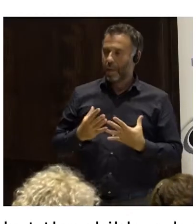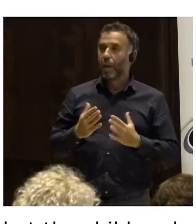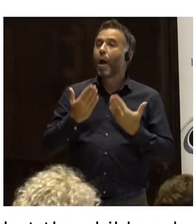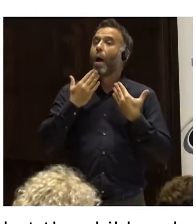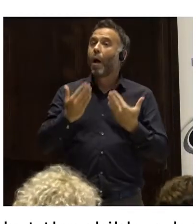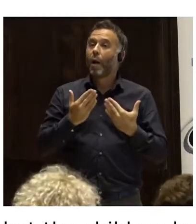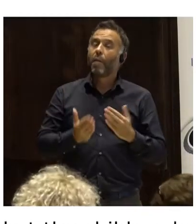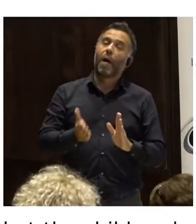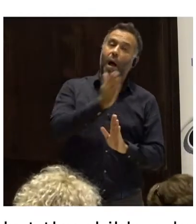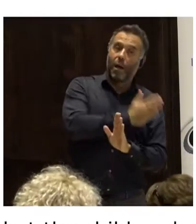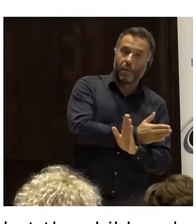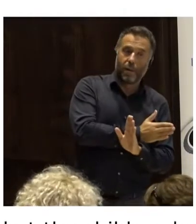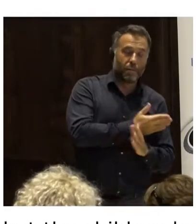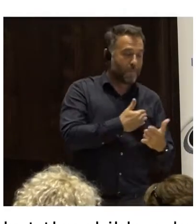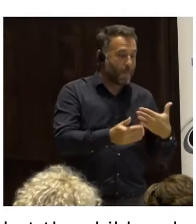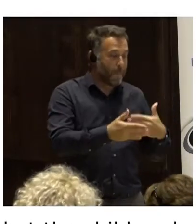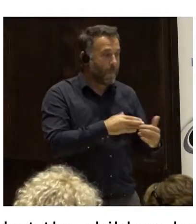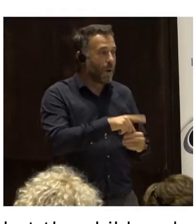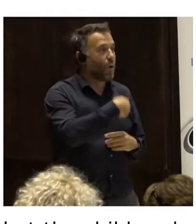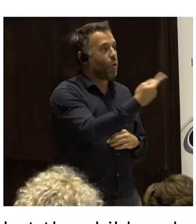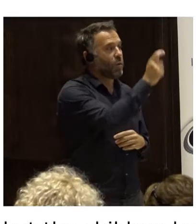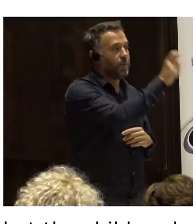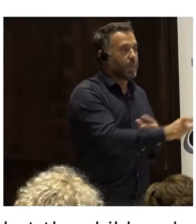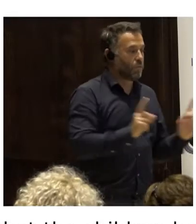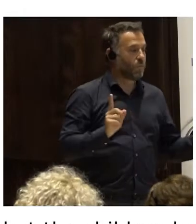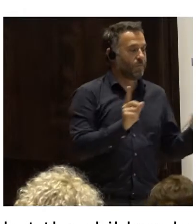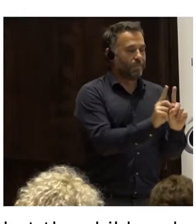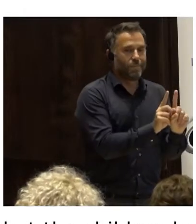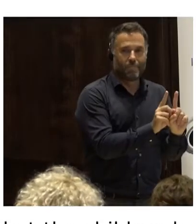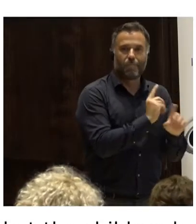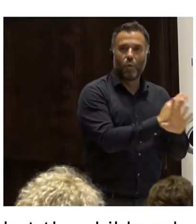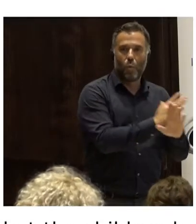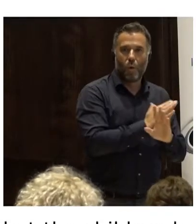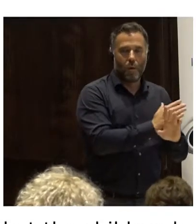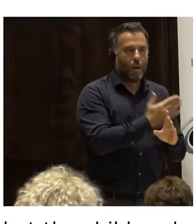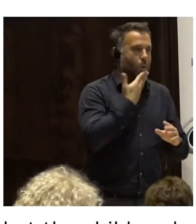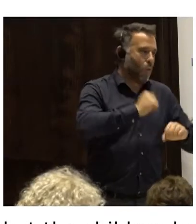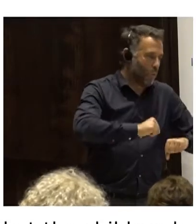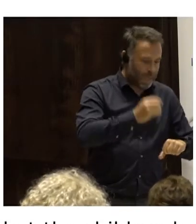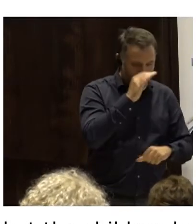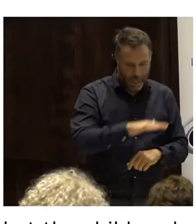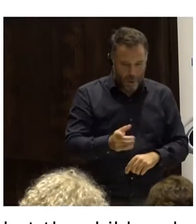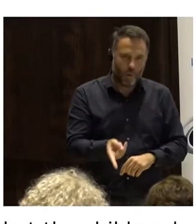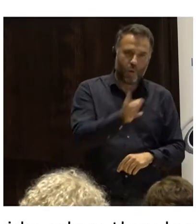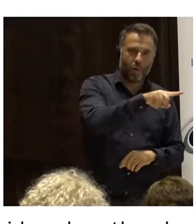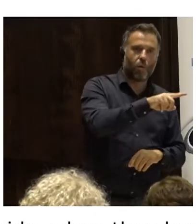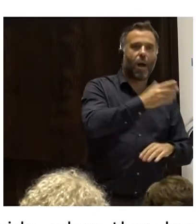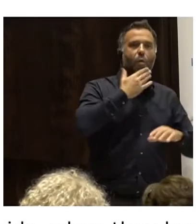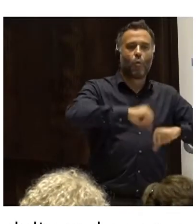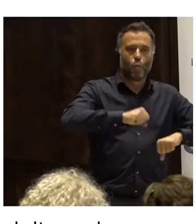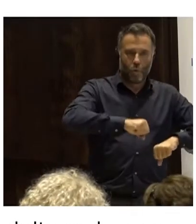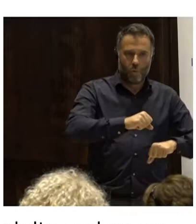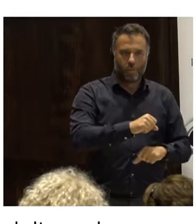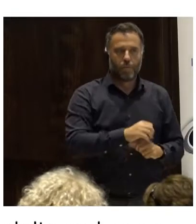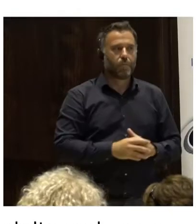their peers and interact with the adults and so on. So definitely